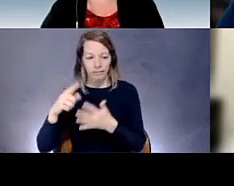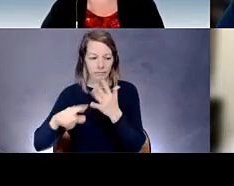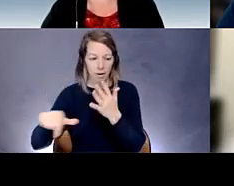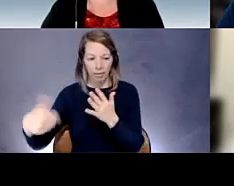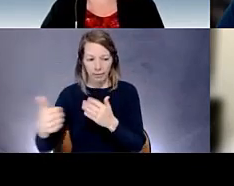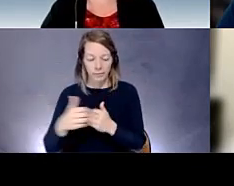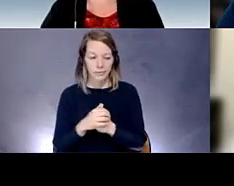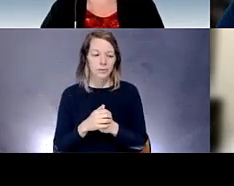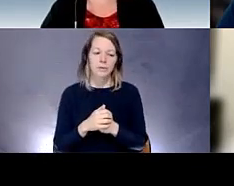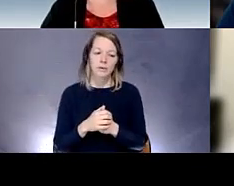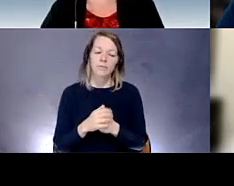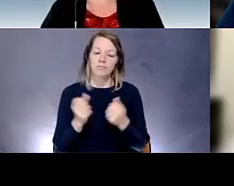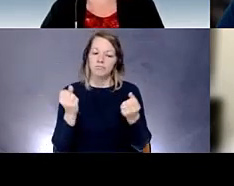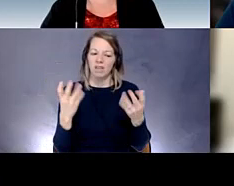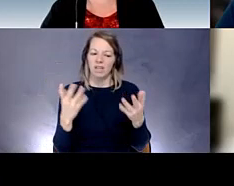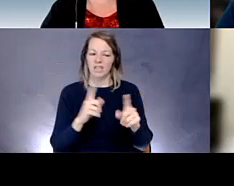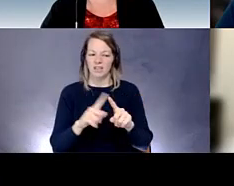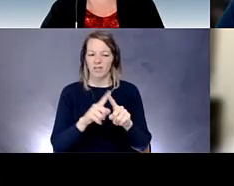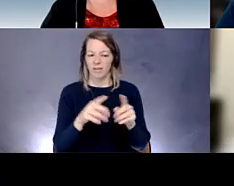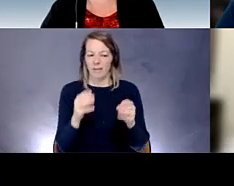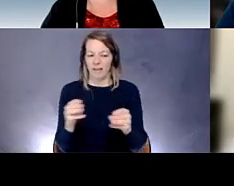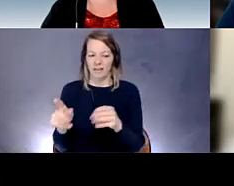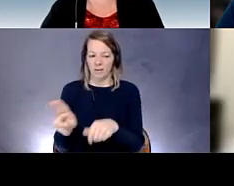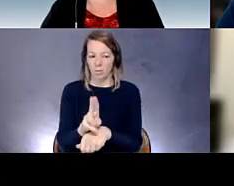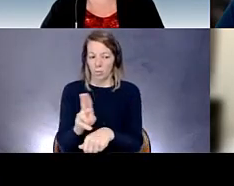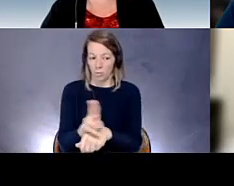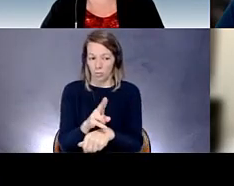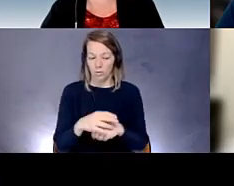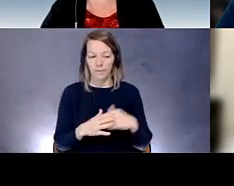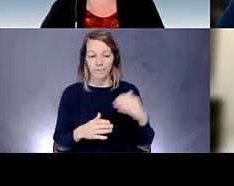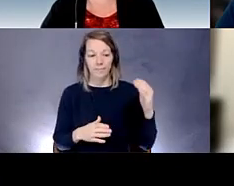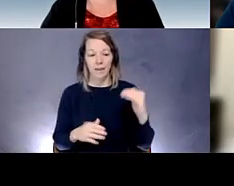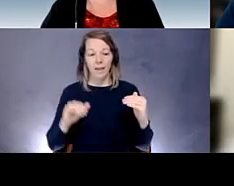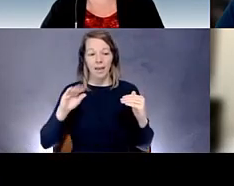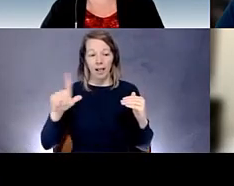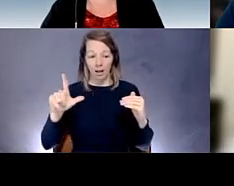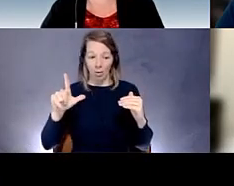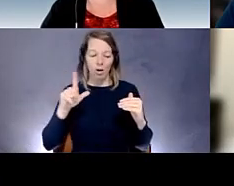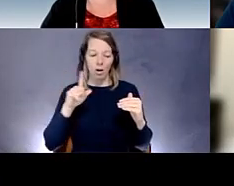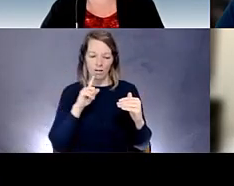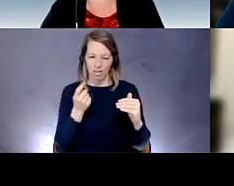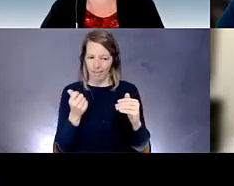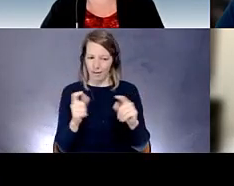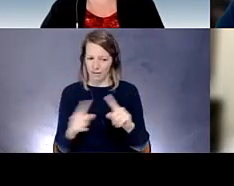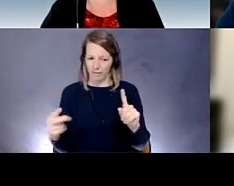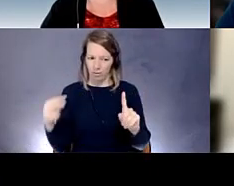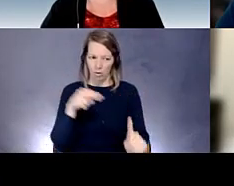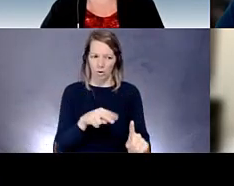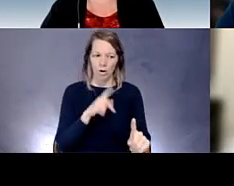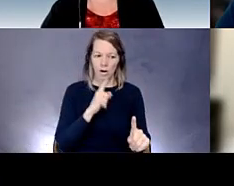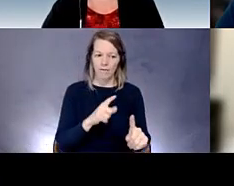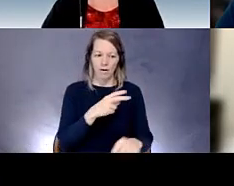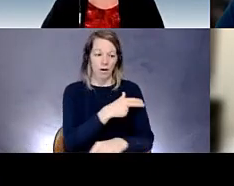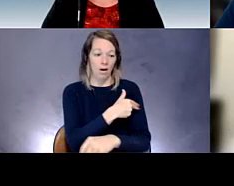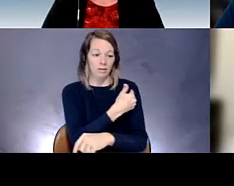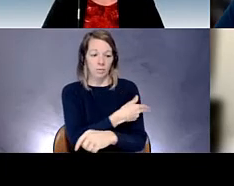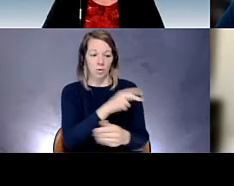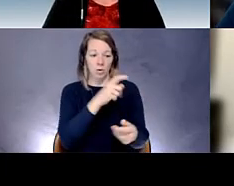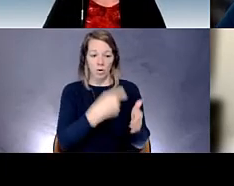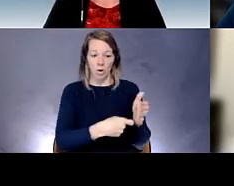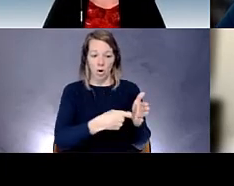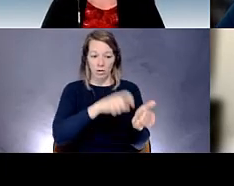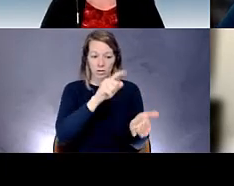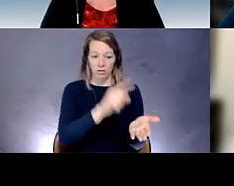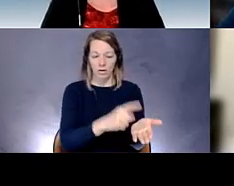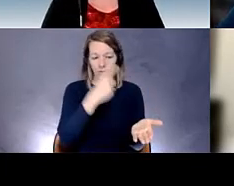and there's a variety of methods that they are using. Illinois has taken a little bit different look at lowering hospital costs for low income